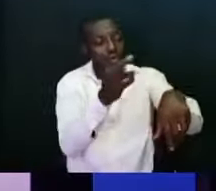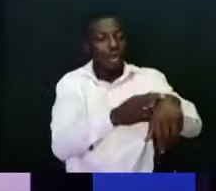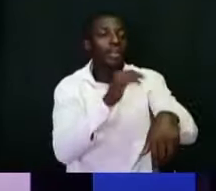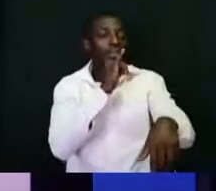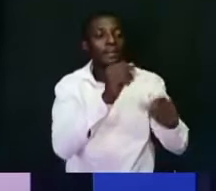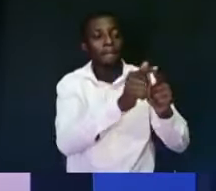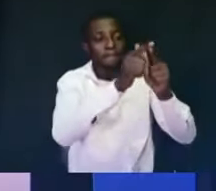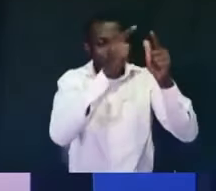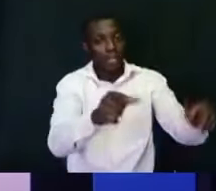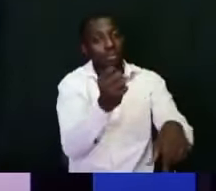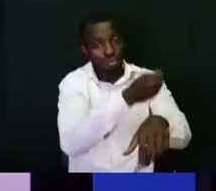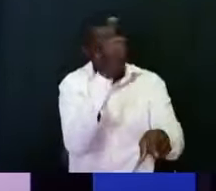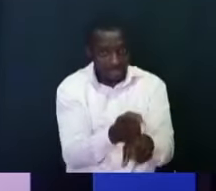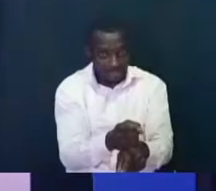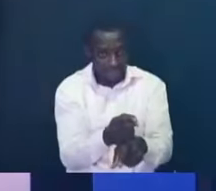stone. But